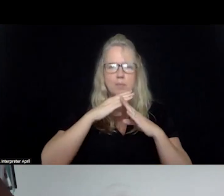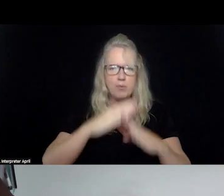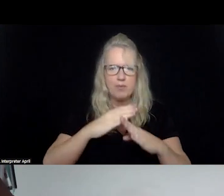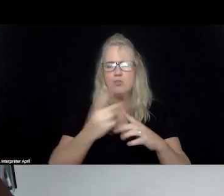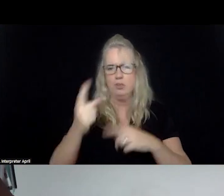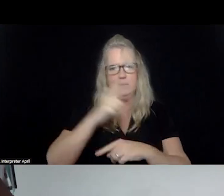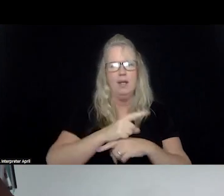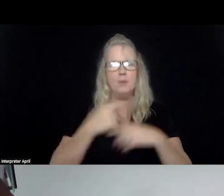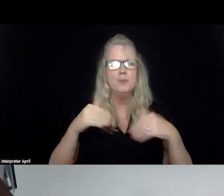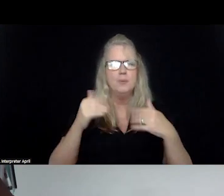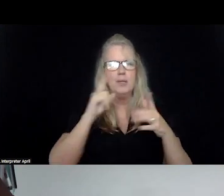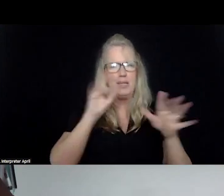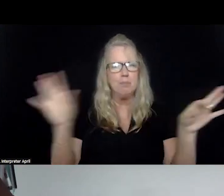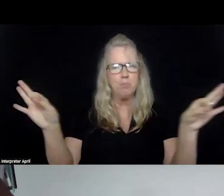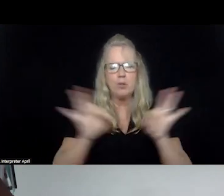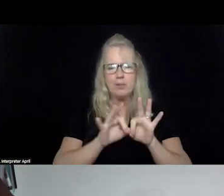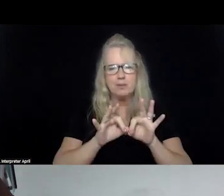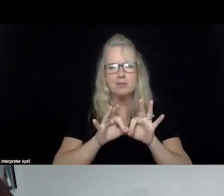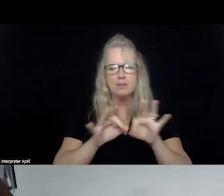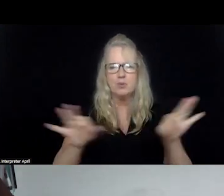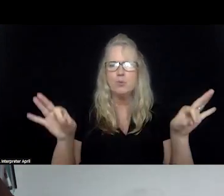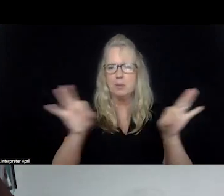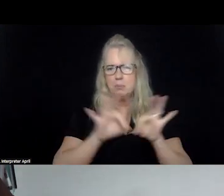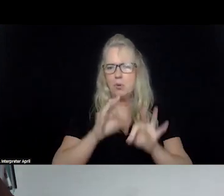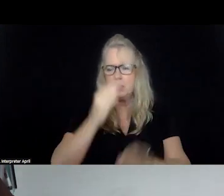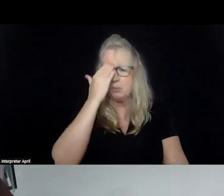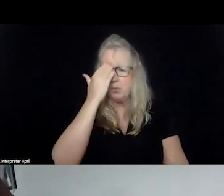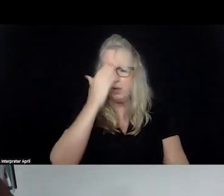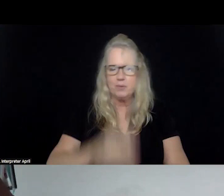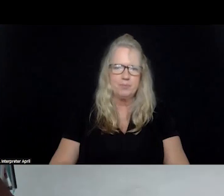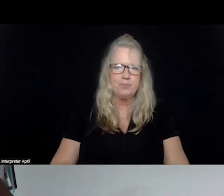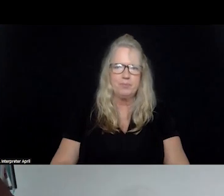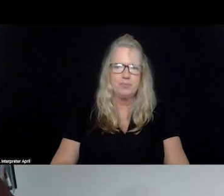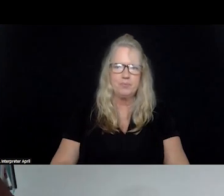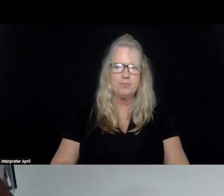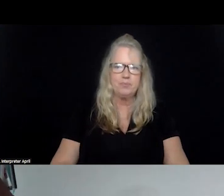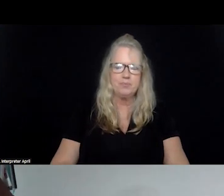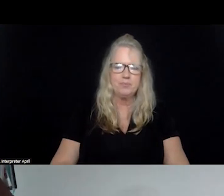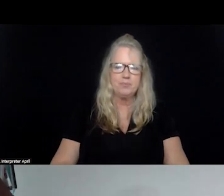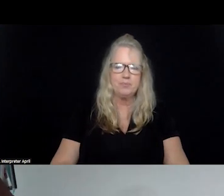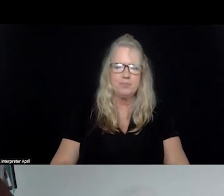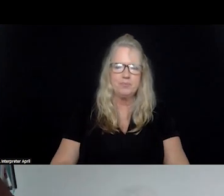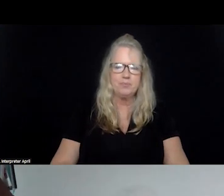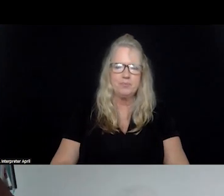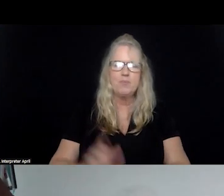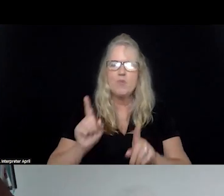really important for people to be aware of. I also wanted to